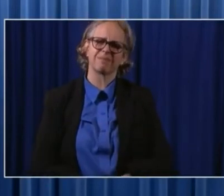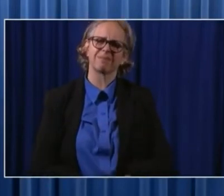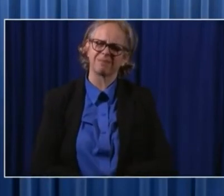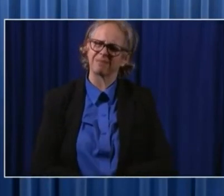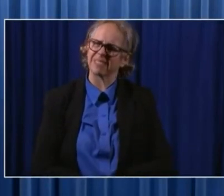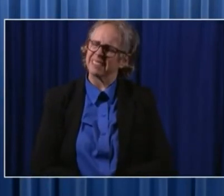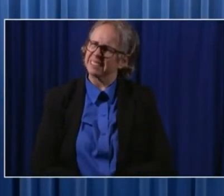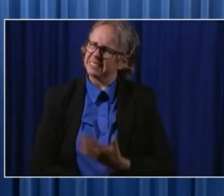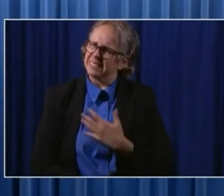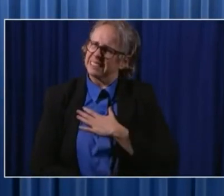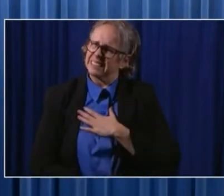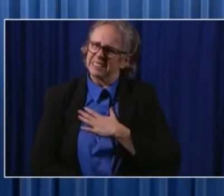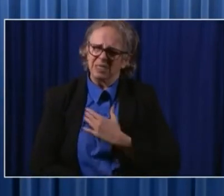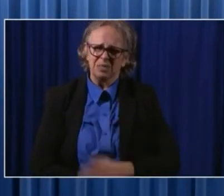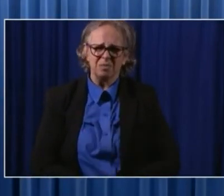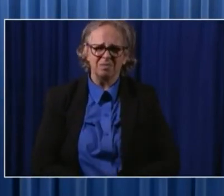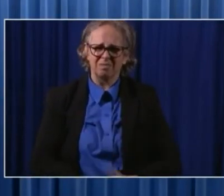This advisory